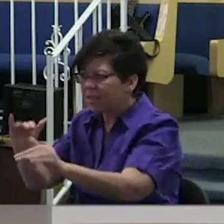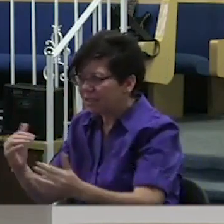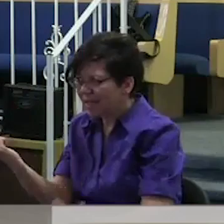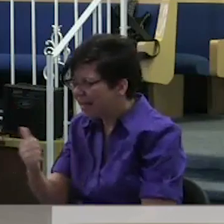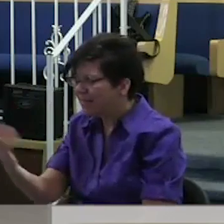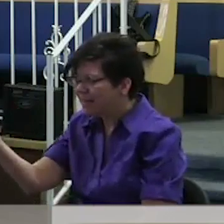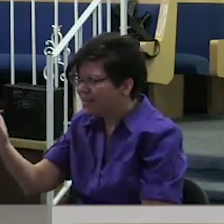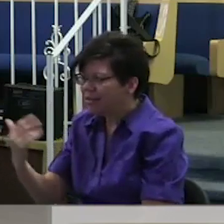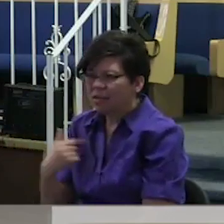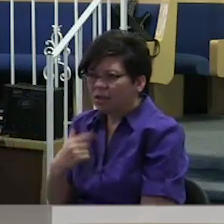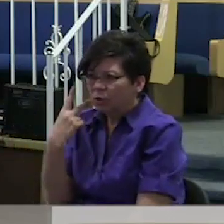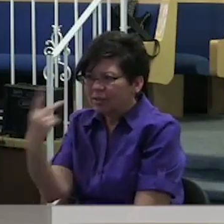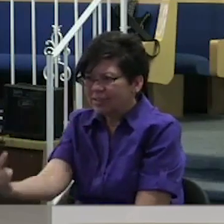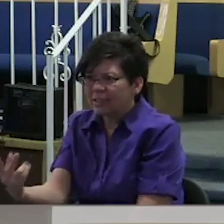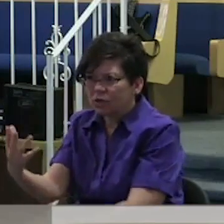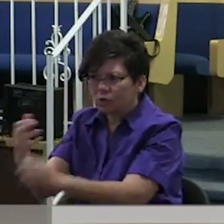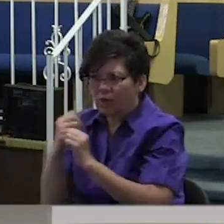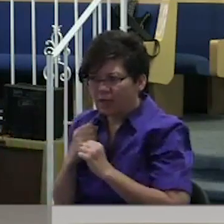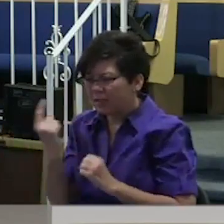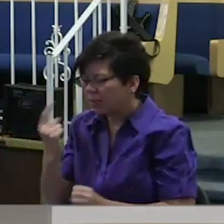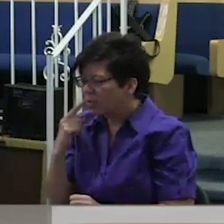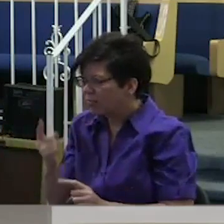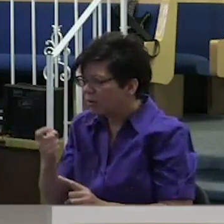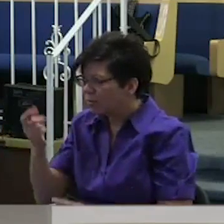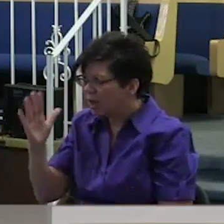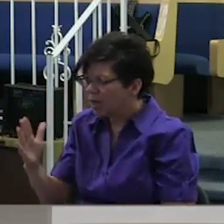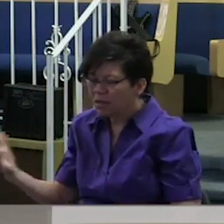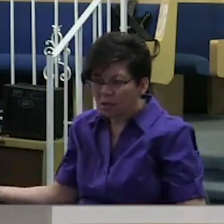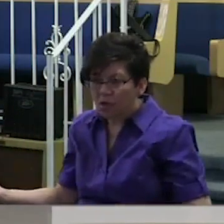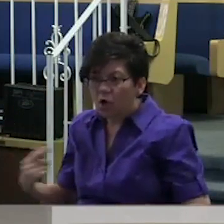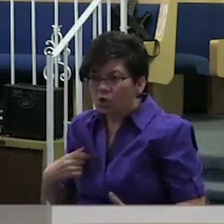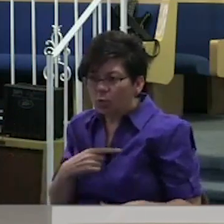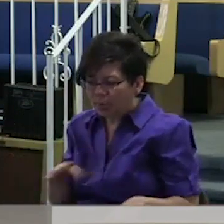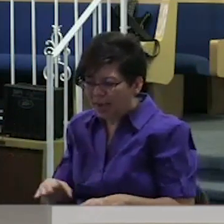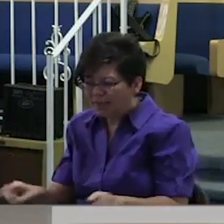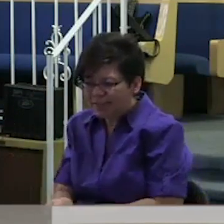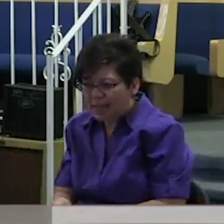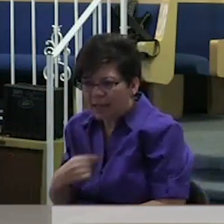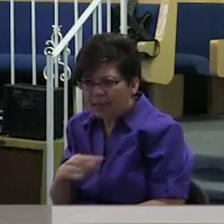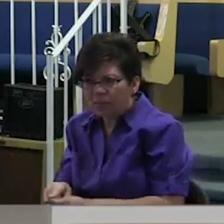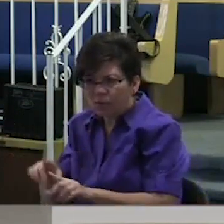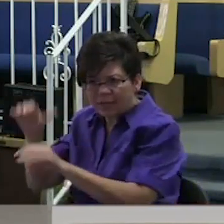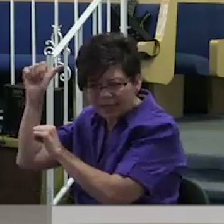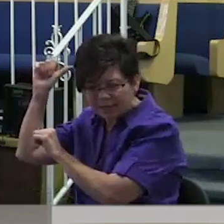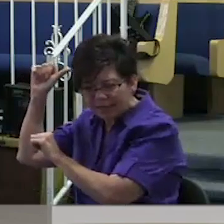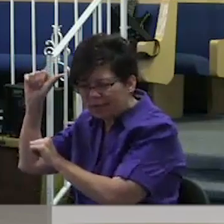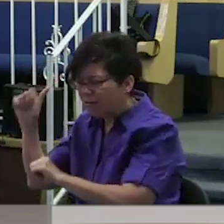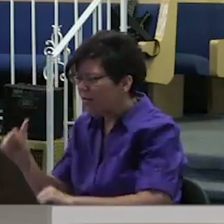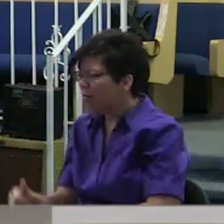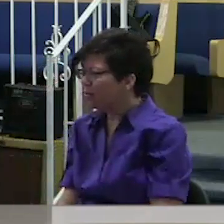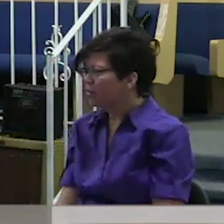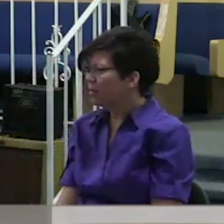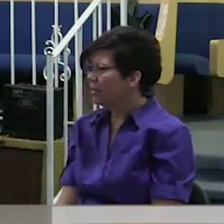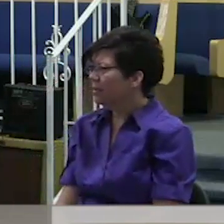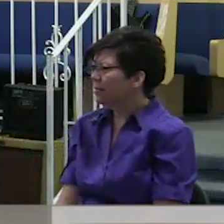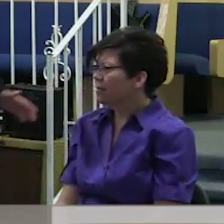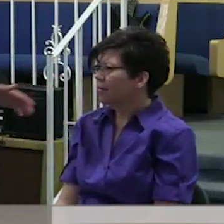to receive something from God, but we came in to say that we went to church.